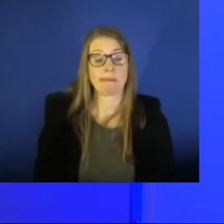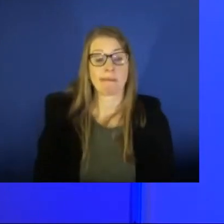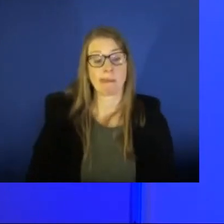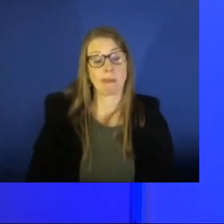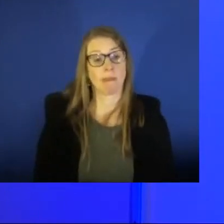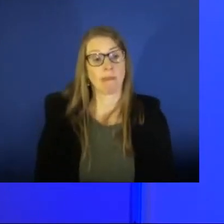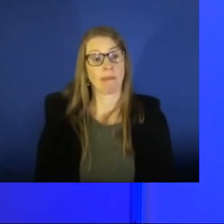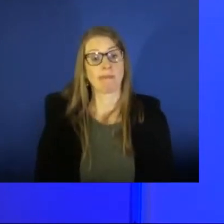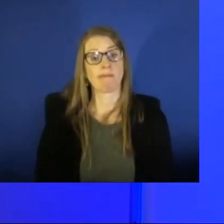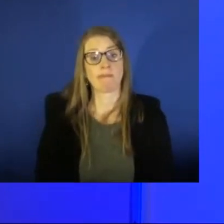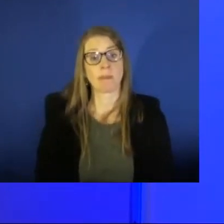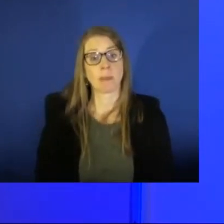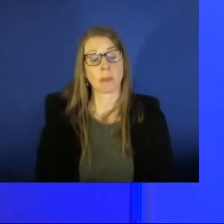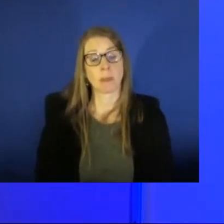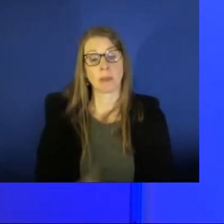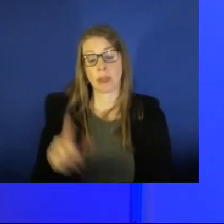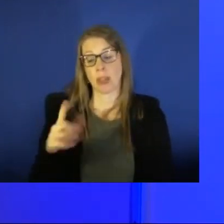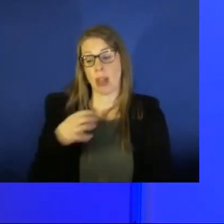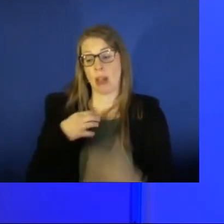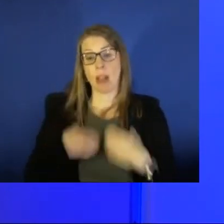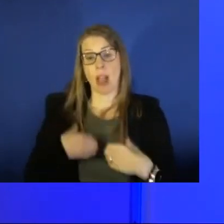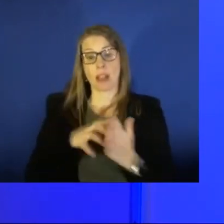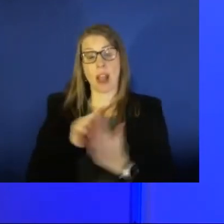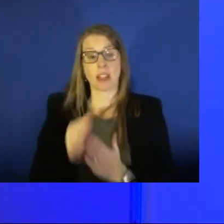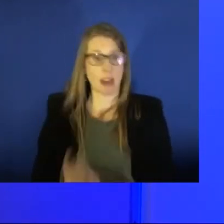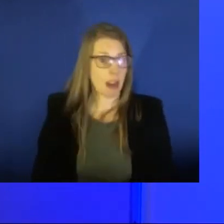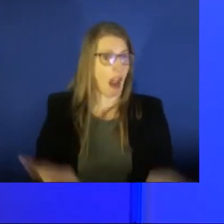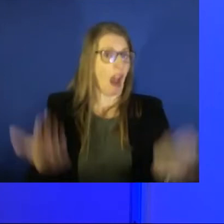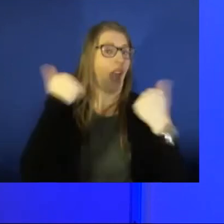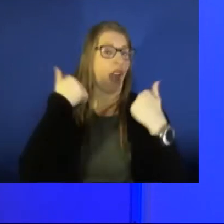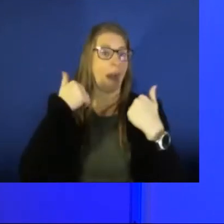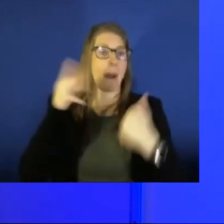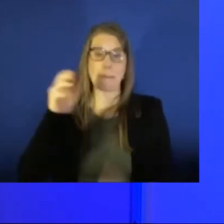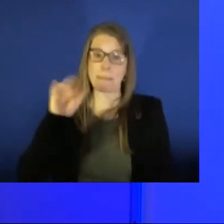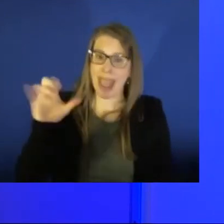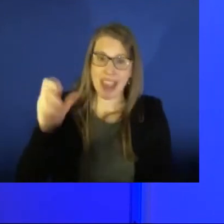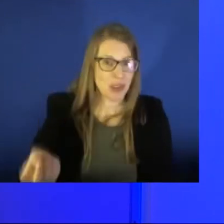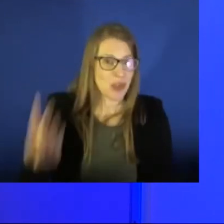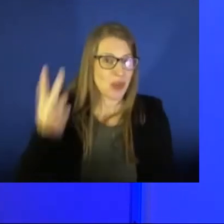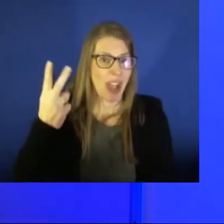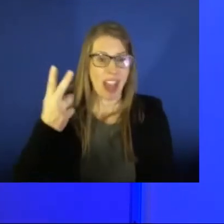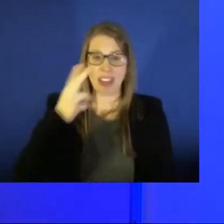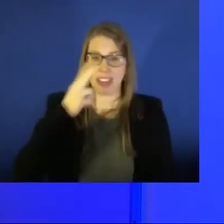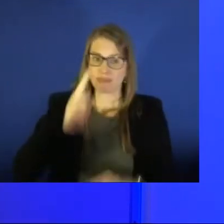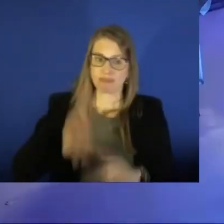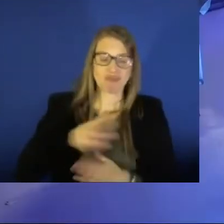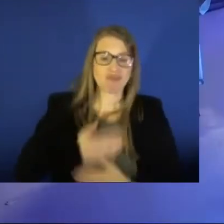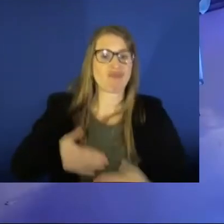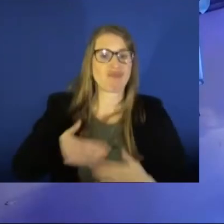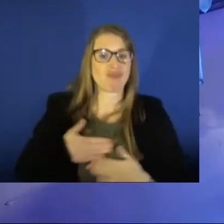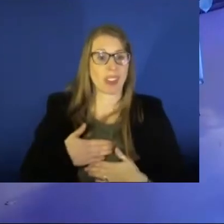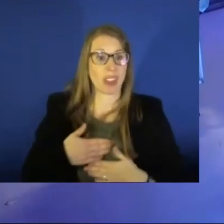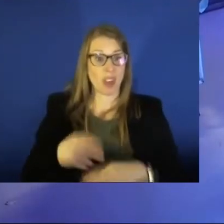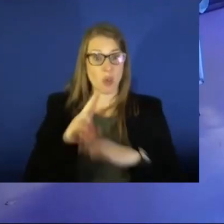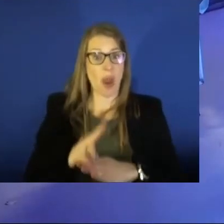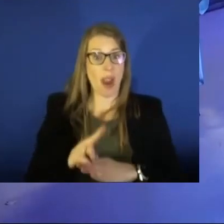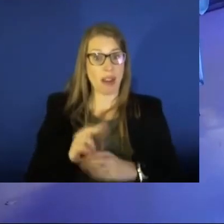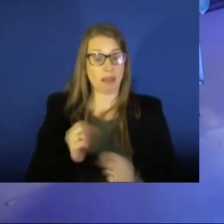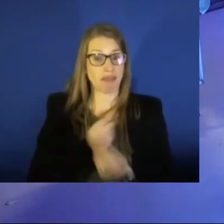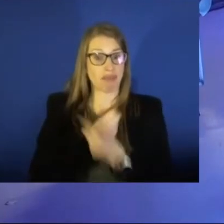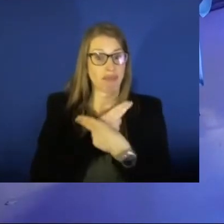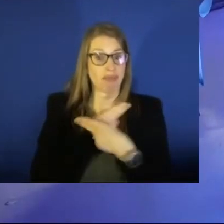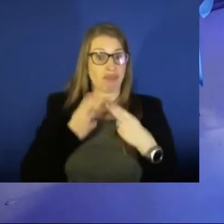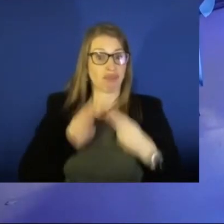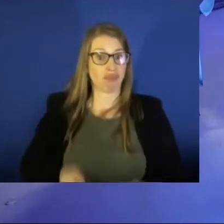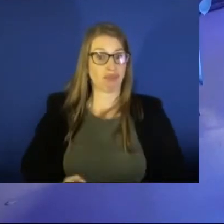of lung cancer, come on out on May 12th and have some fun. Are you going to be in your tuxedo? No, I'm not. It's not